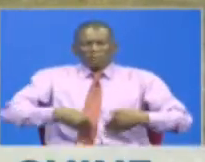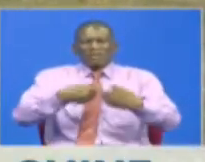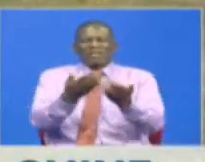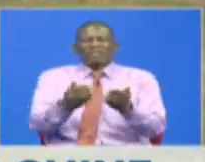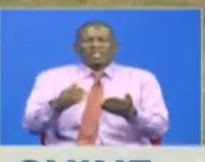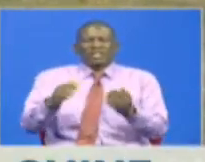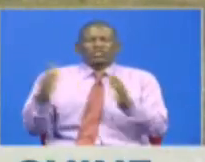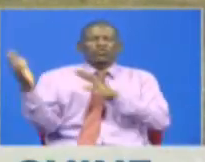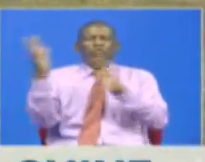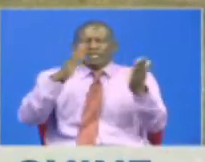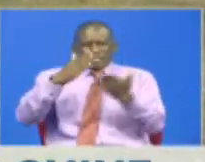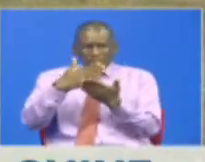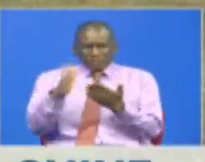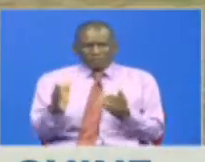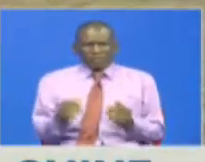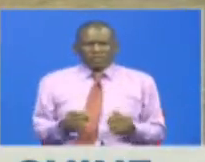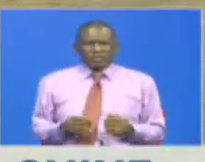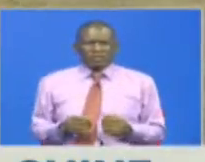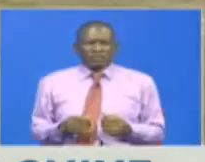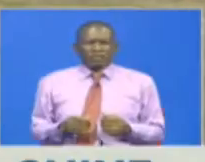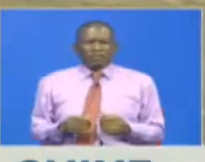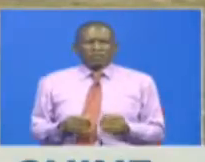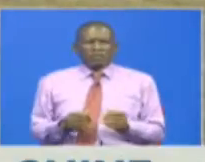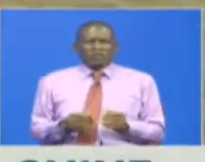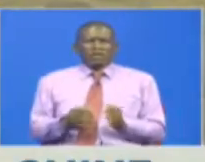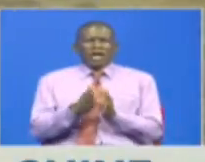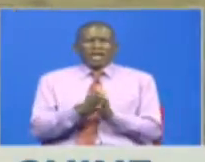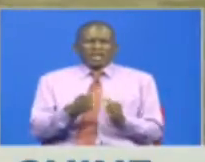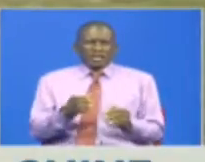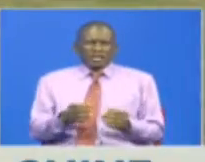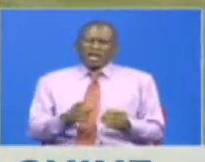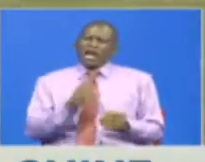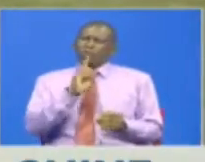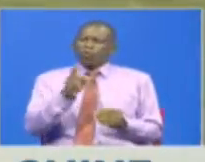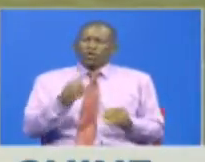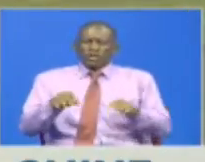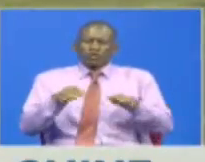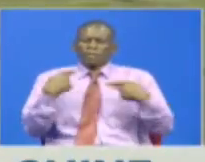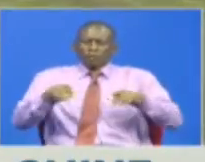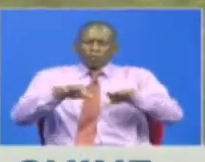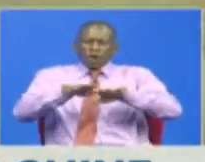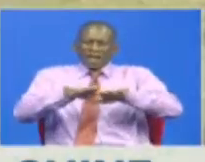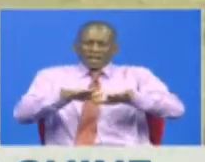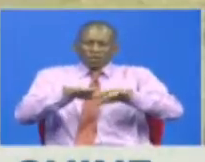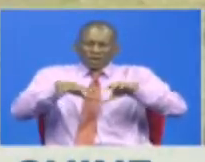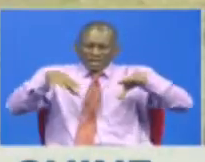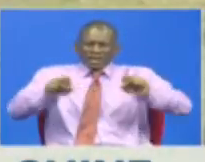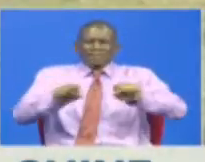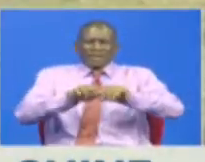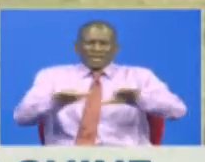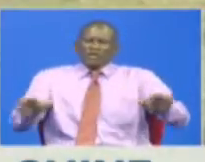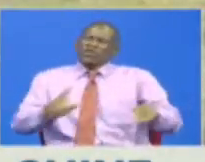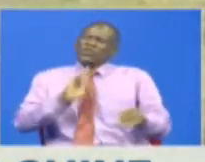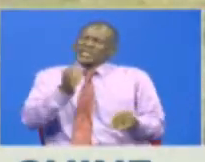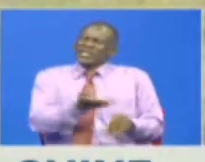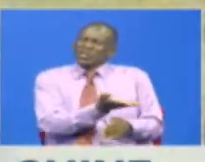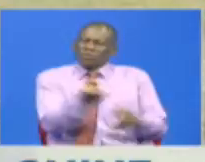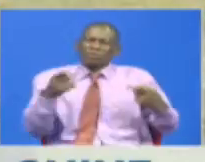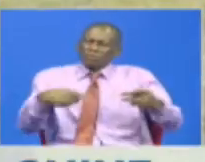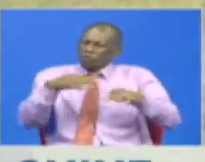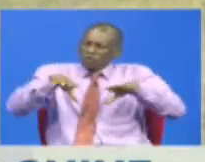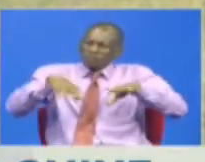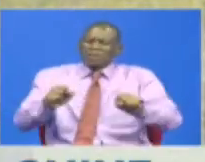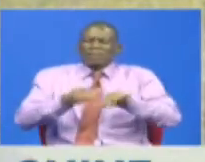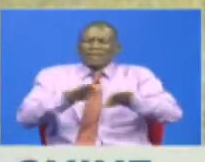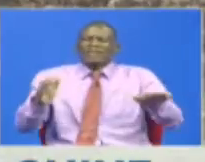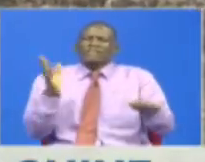of the Government of Kenya. End of warning to land grabbers. We are telling those who have grabbed,